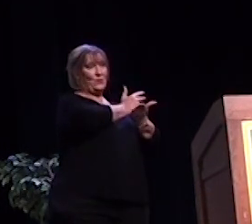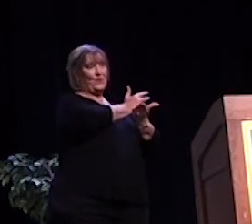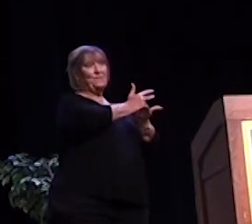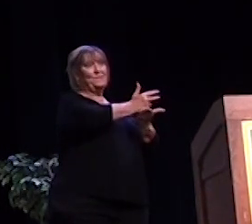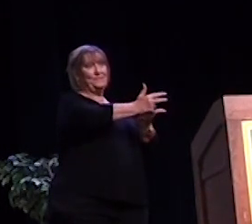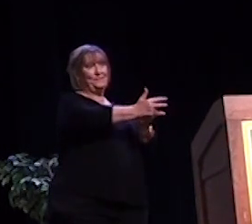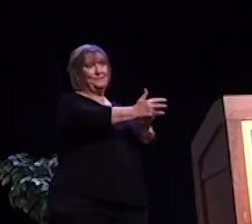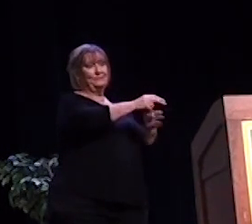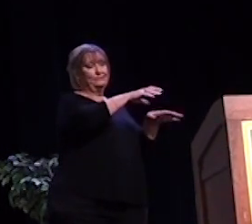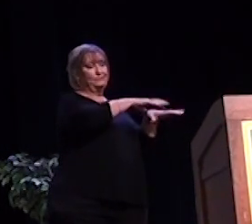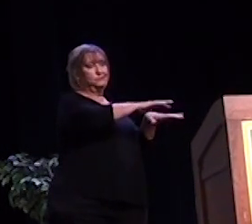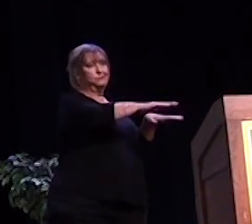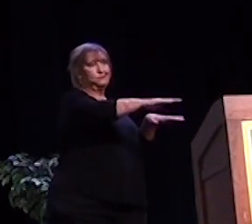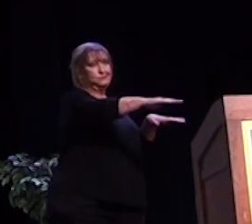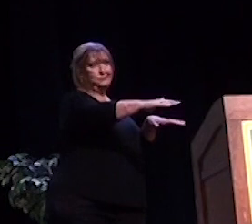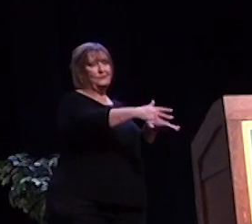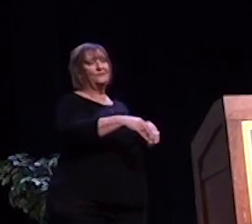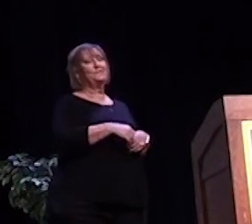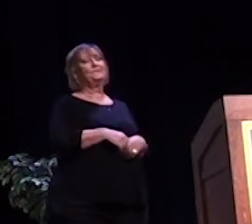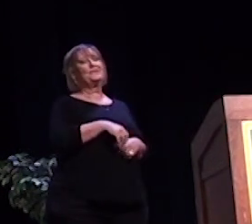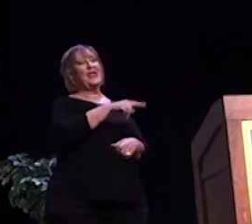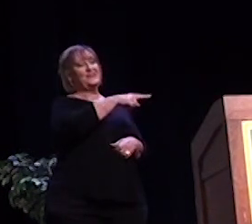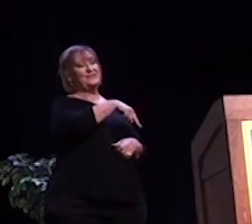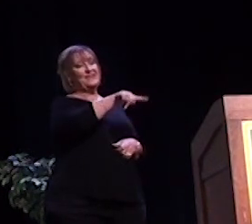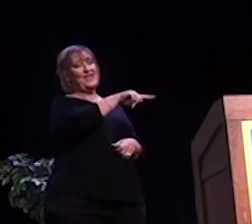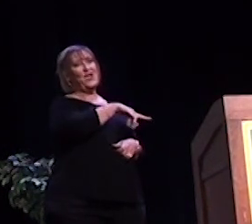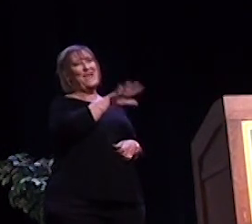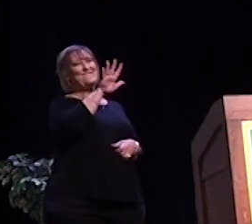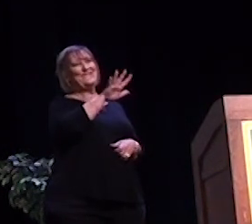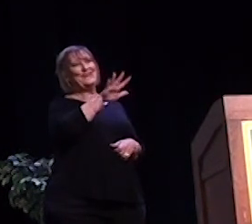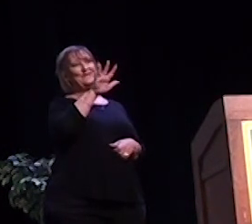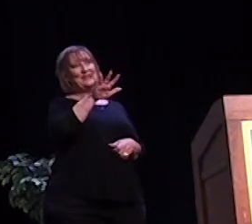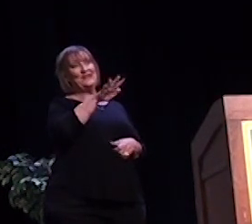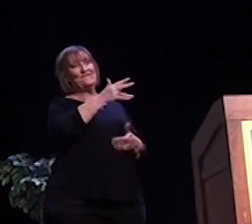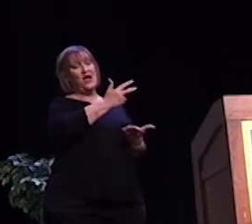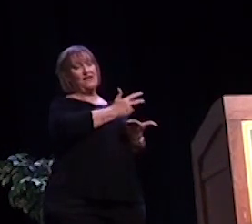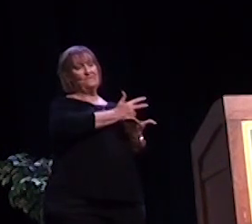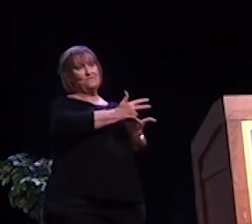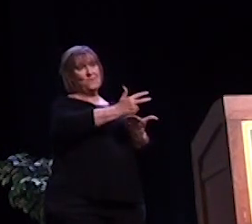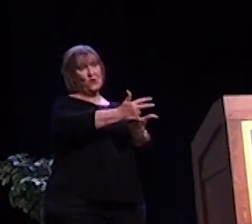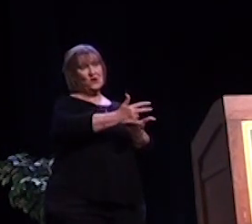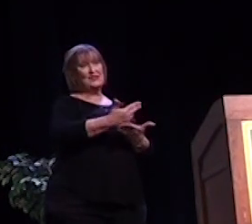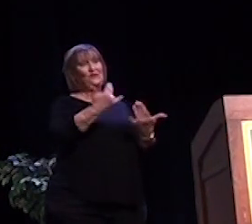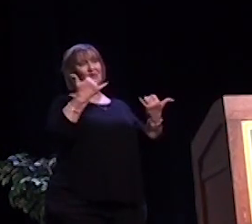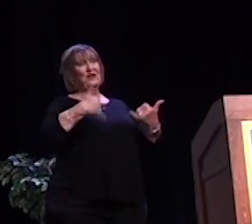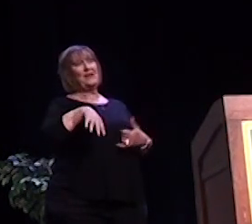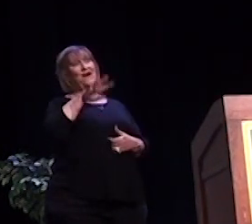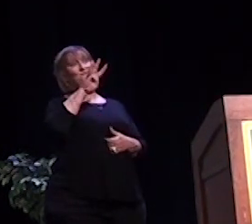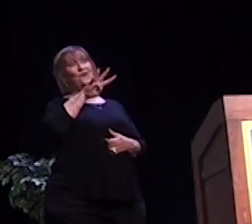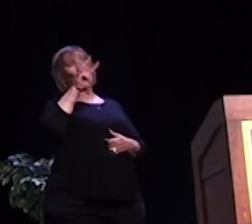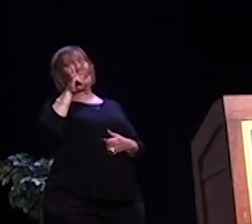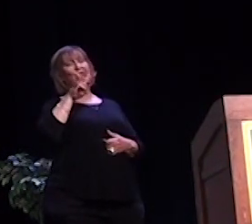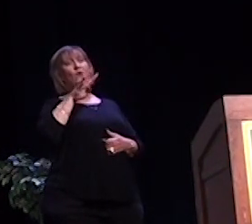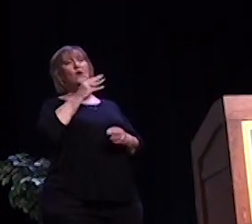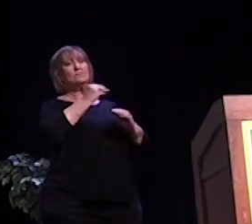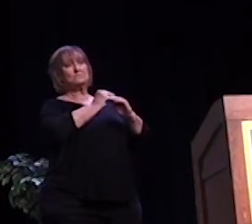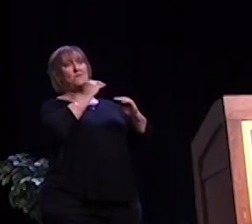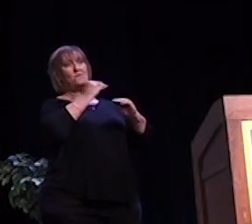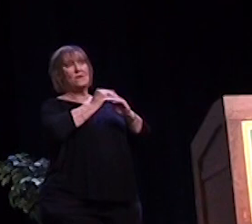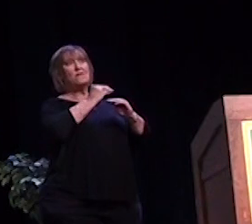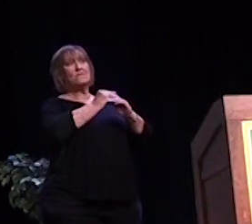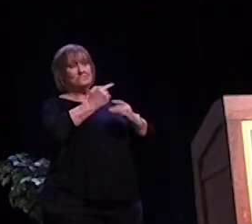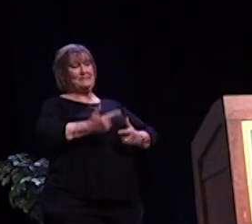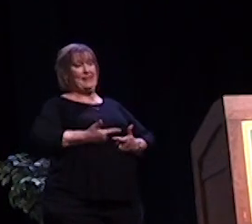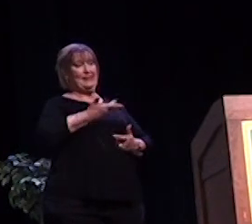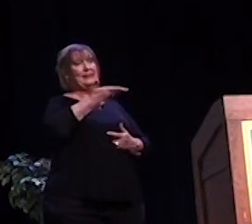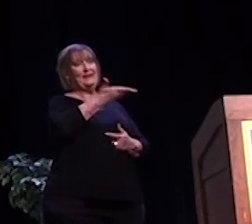They are 55 sites, and there are 44 current homeowners. They did all